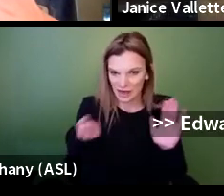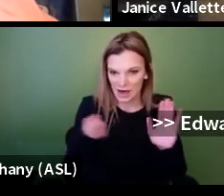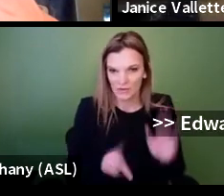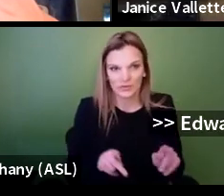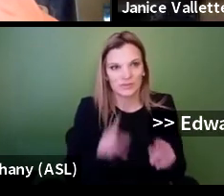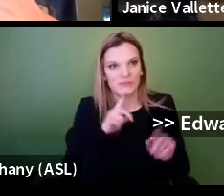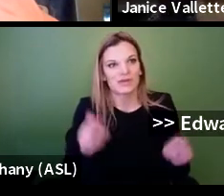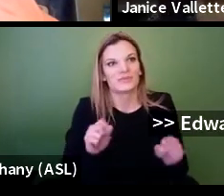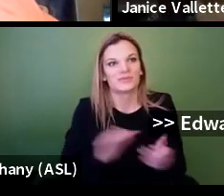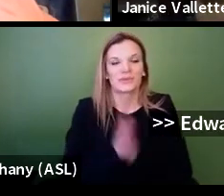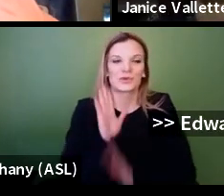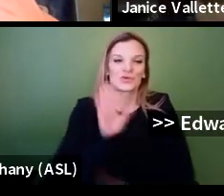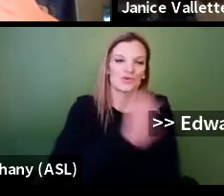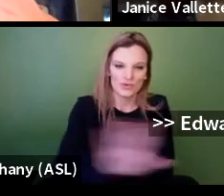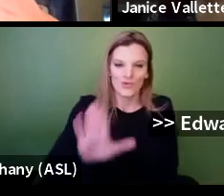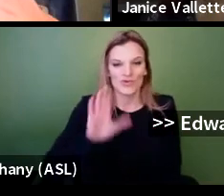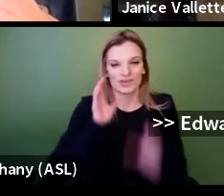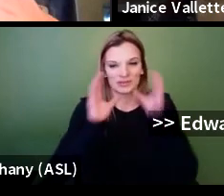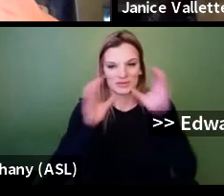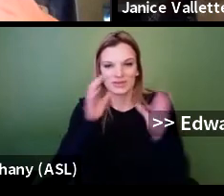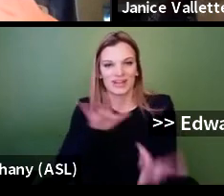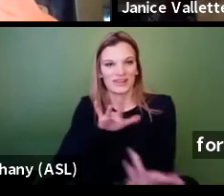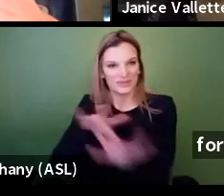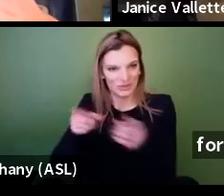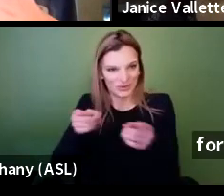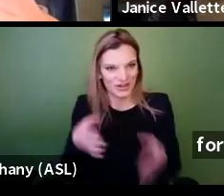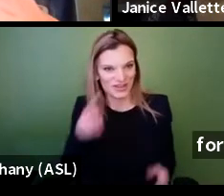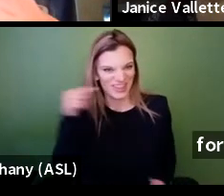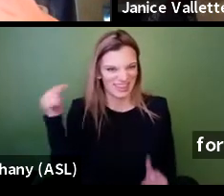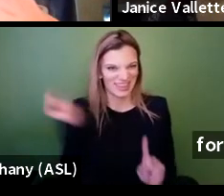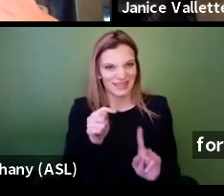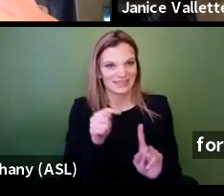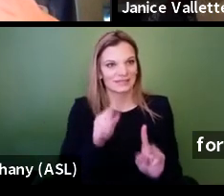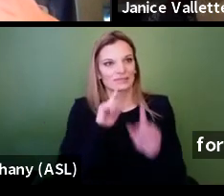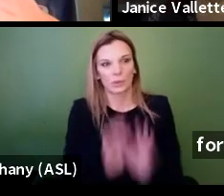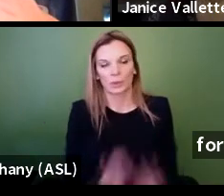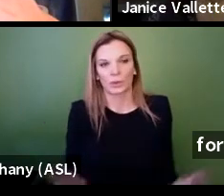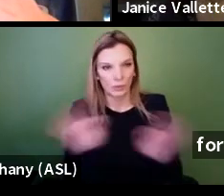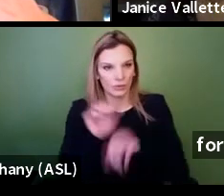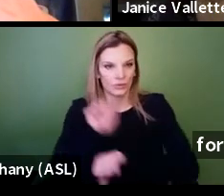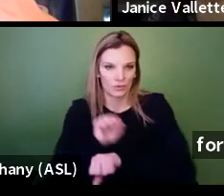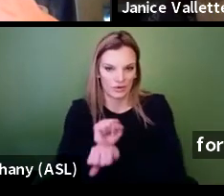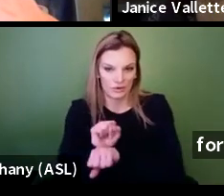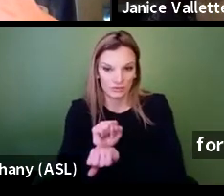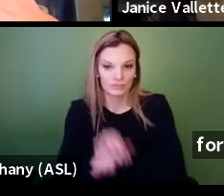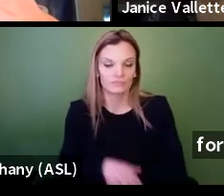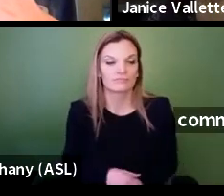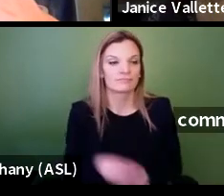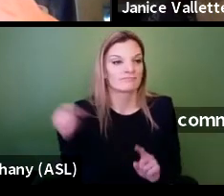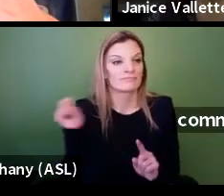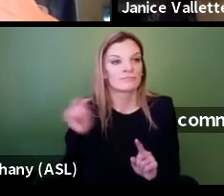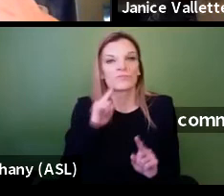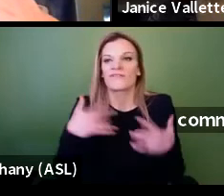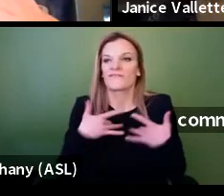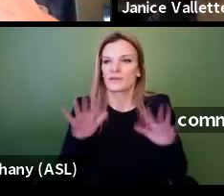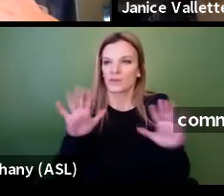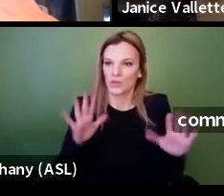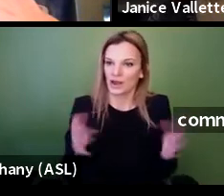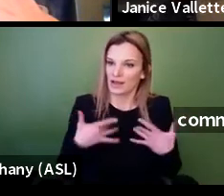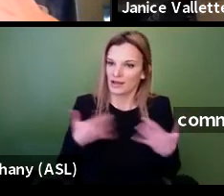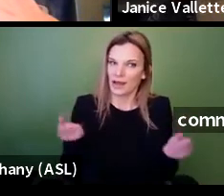be your communications and outreach director for this very important work. This is just a great opportunity that you afforded